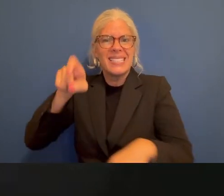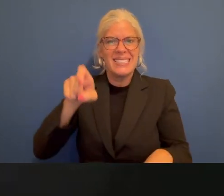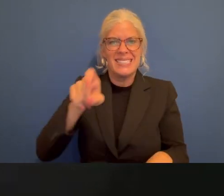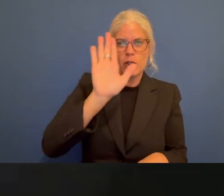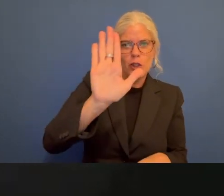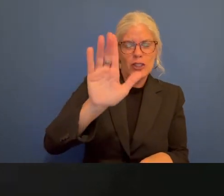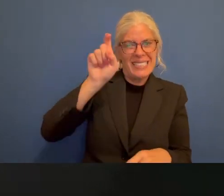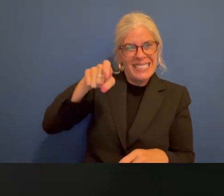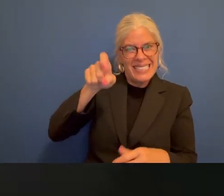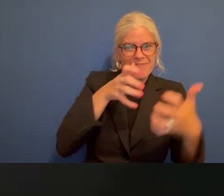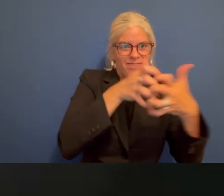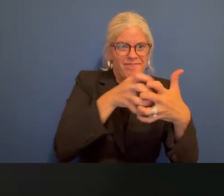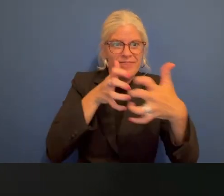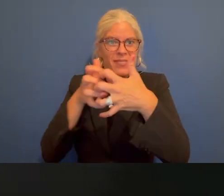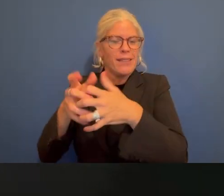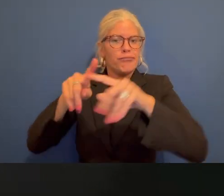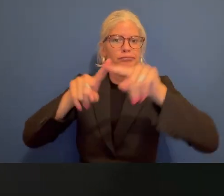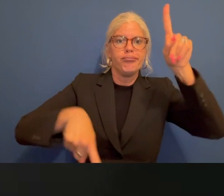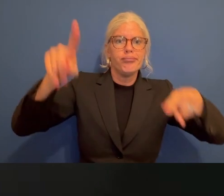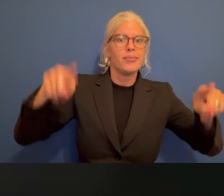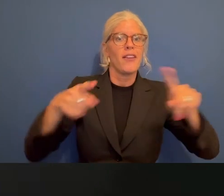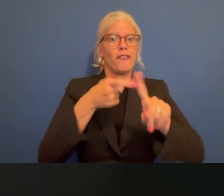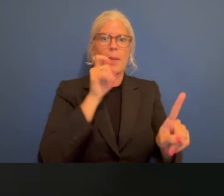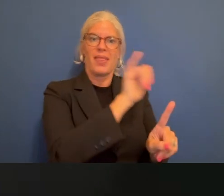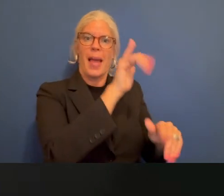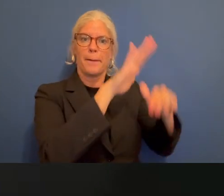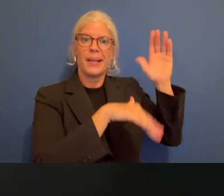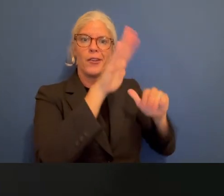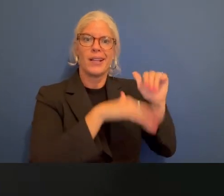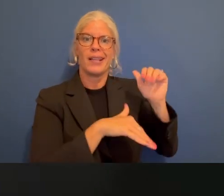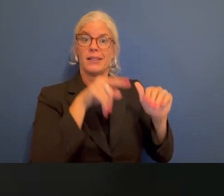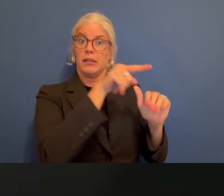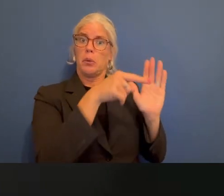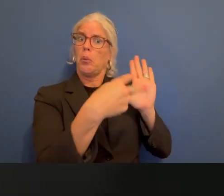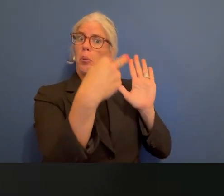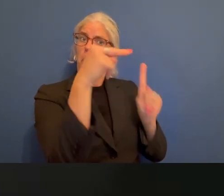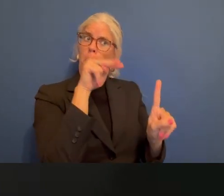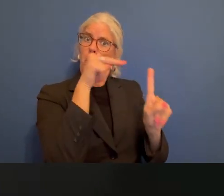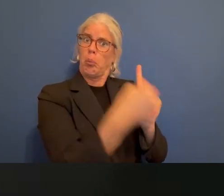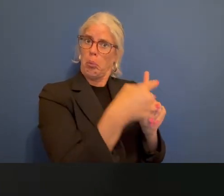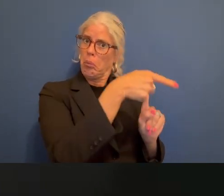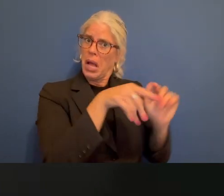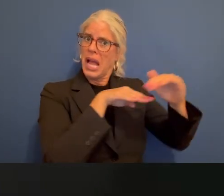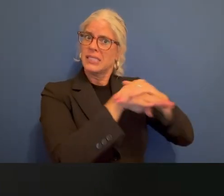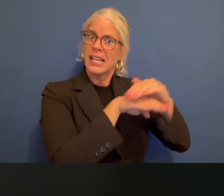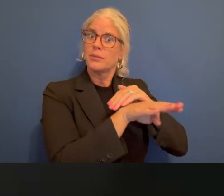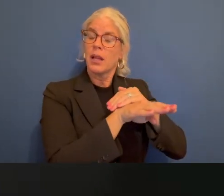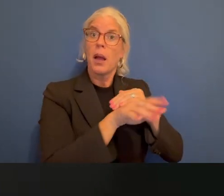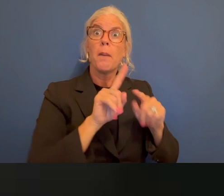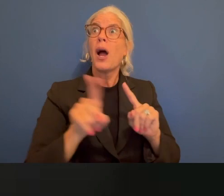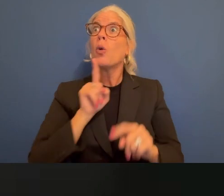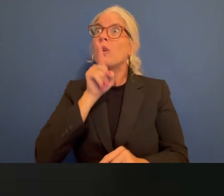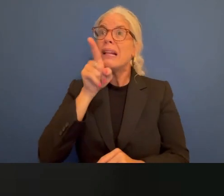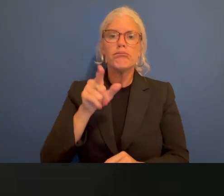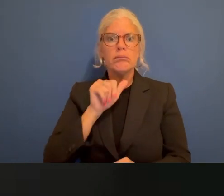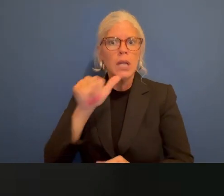specific needs that you have are going to be ultimately very different from what a building